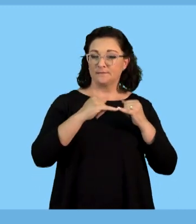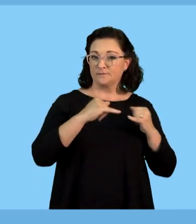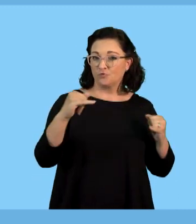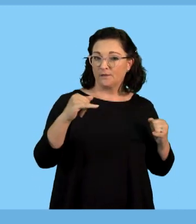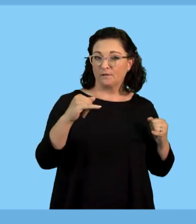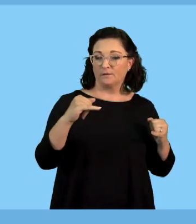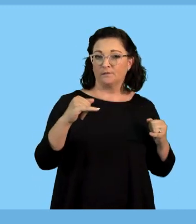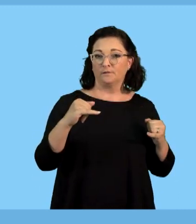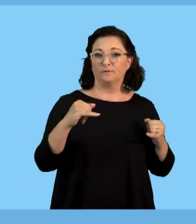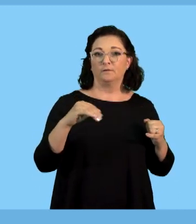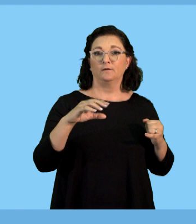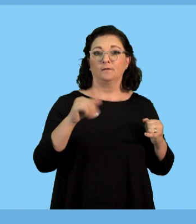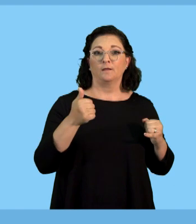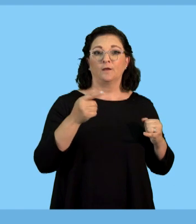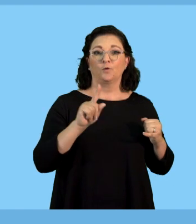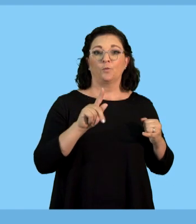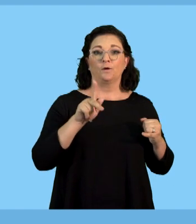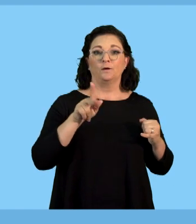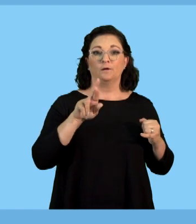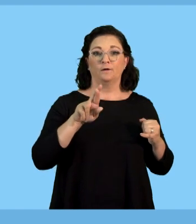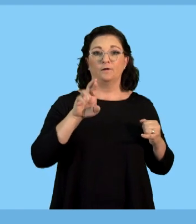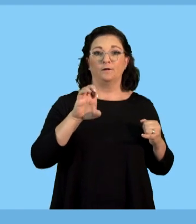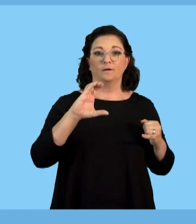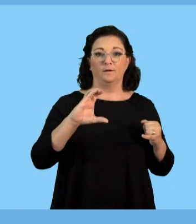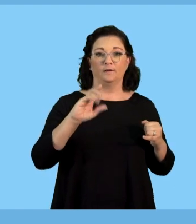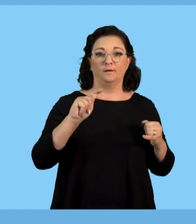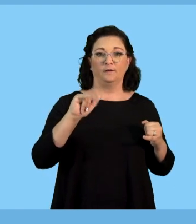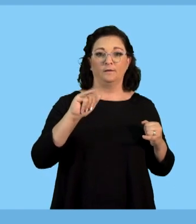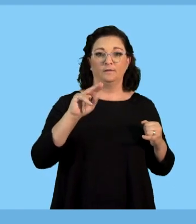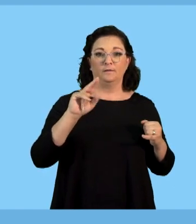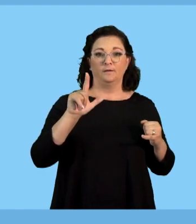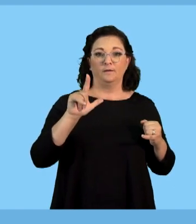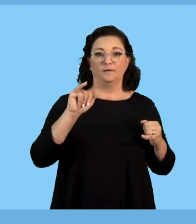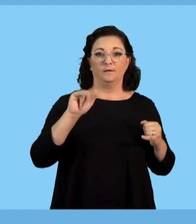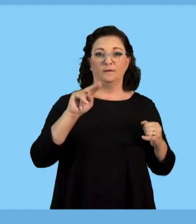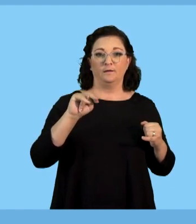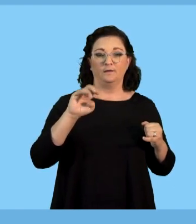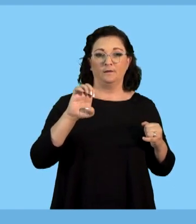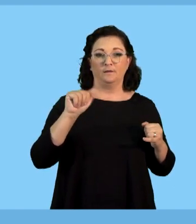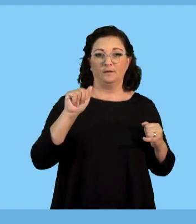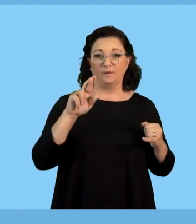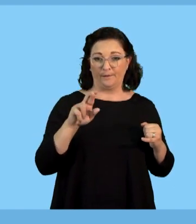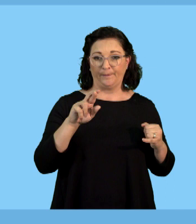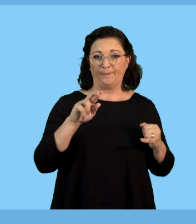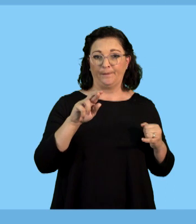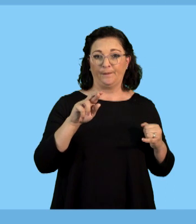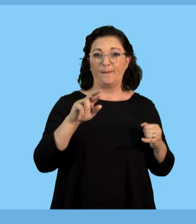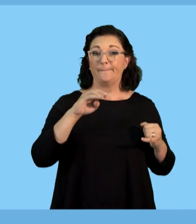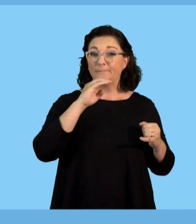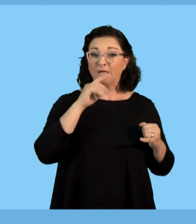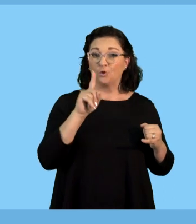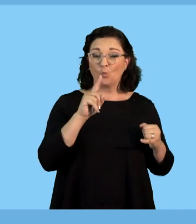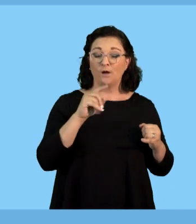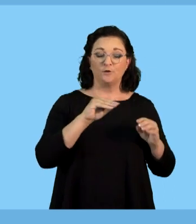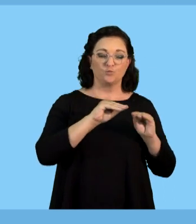a straight line or straight lines, it is said to be a rectilinear propagation. Rectilinear means traveling